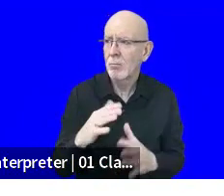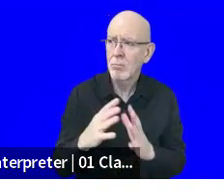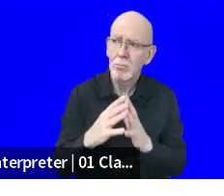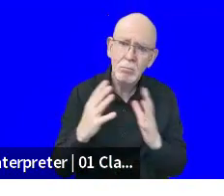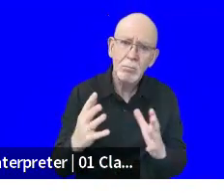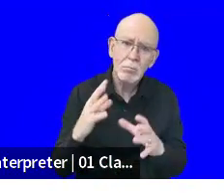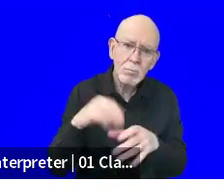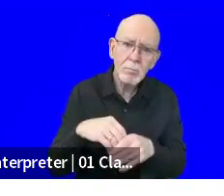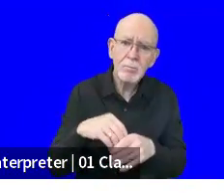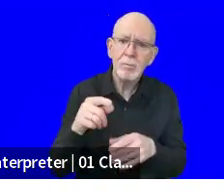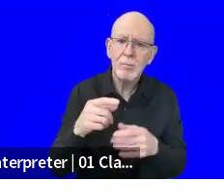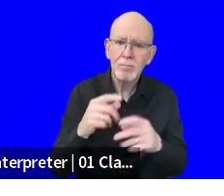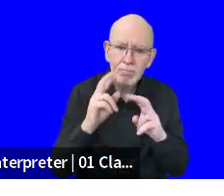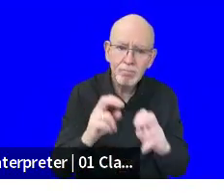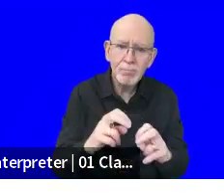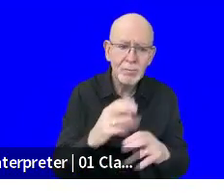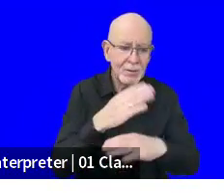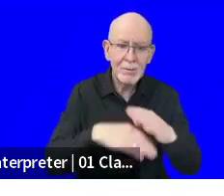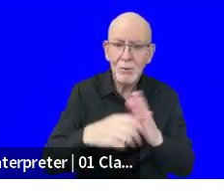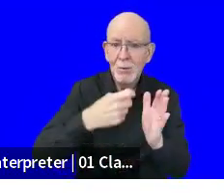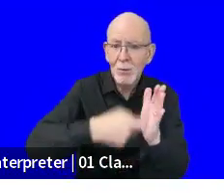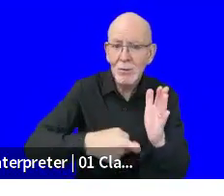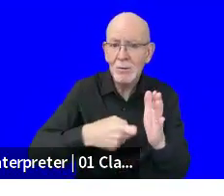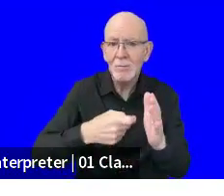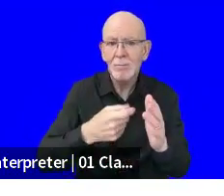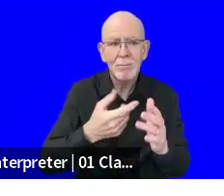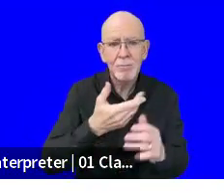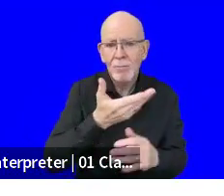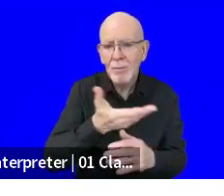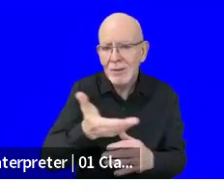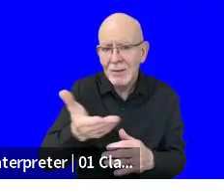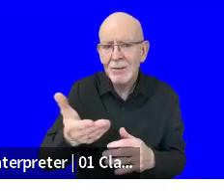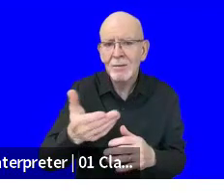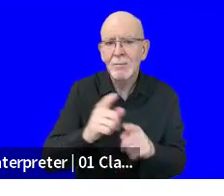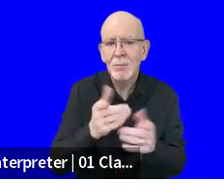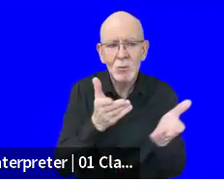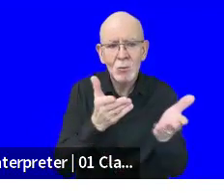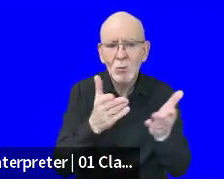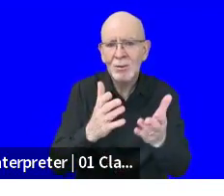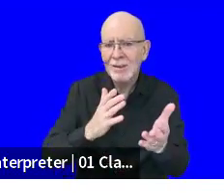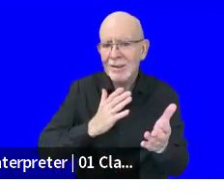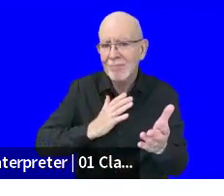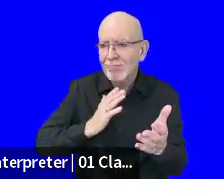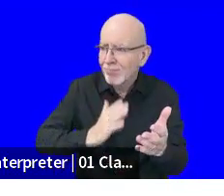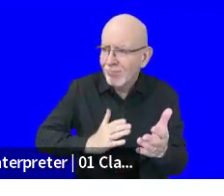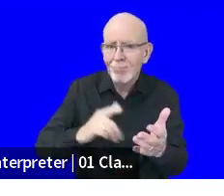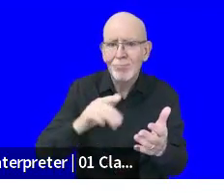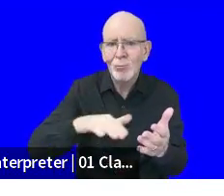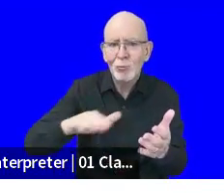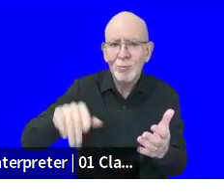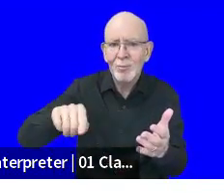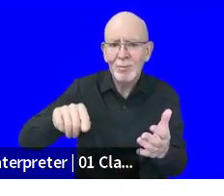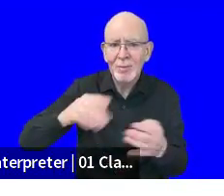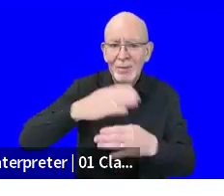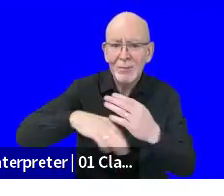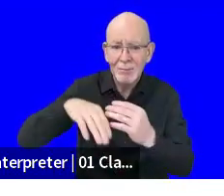in Georgia, and is currently supporting UNICEF in developing a support package. And finally, Andrey Tretyak,